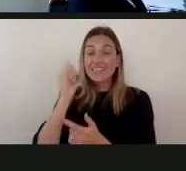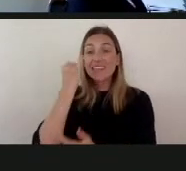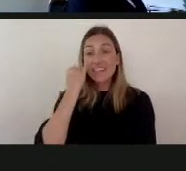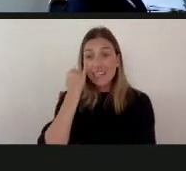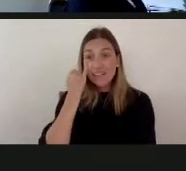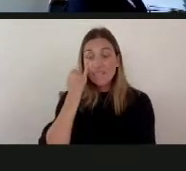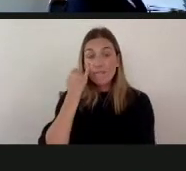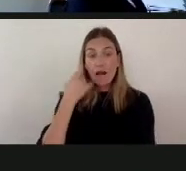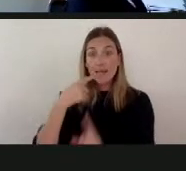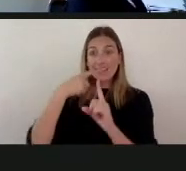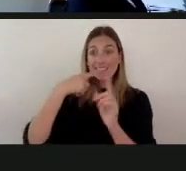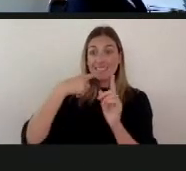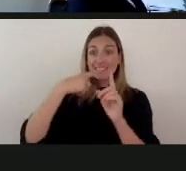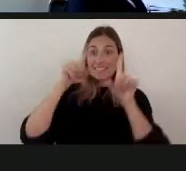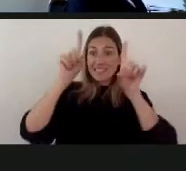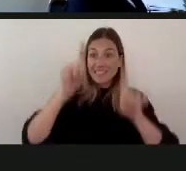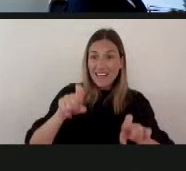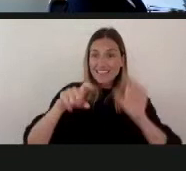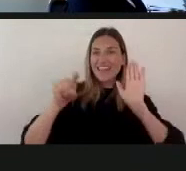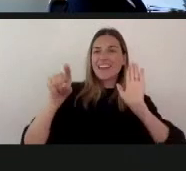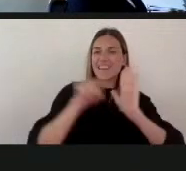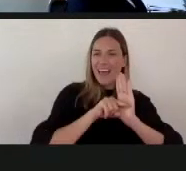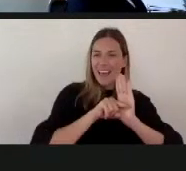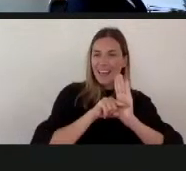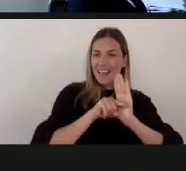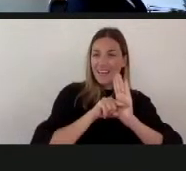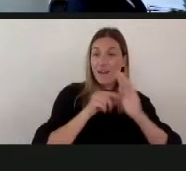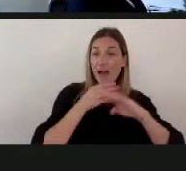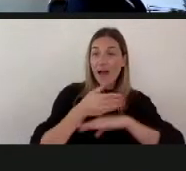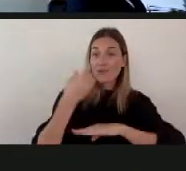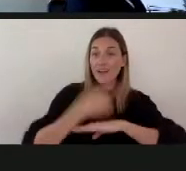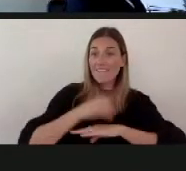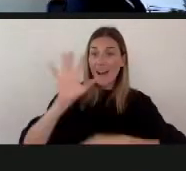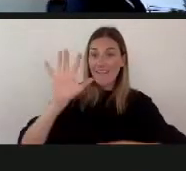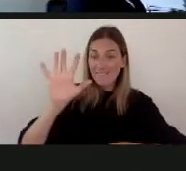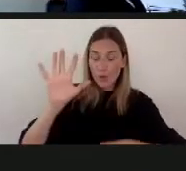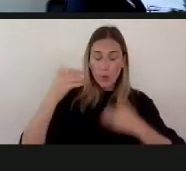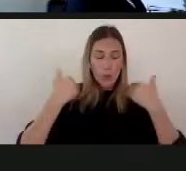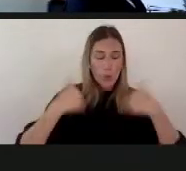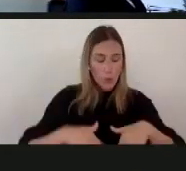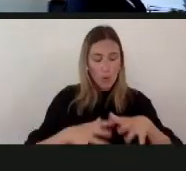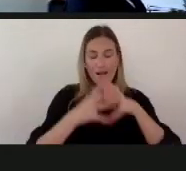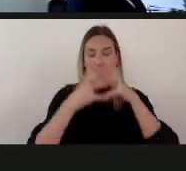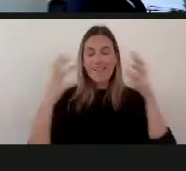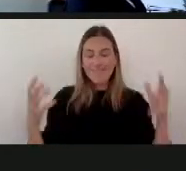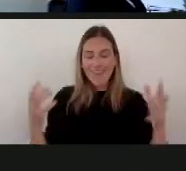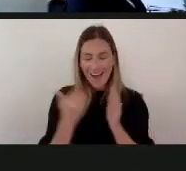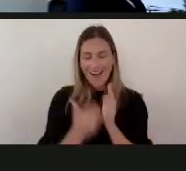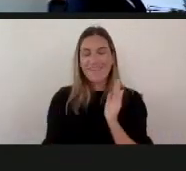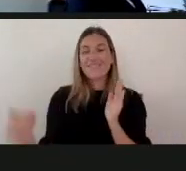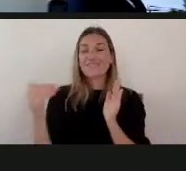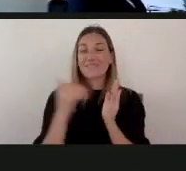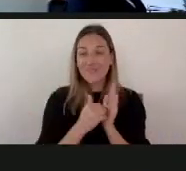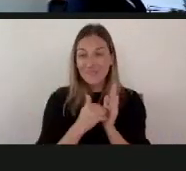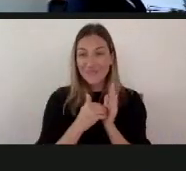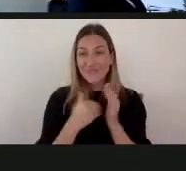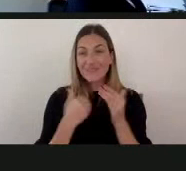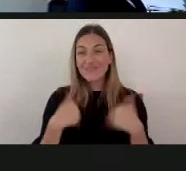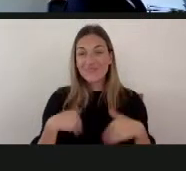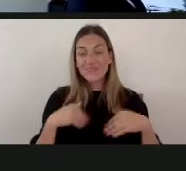individual tests negative after day 5. So that's a lot. So let me say that again, and this is why it's